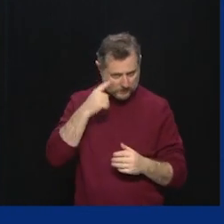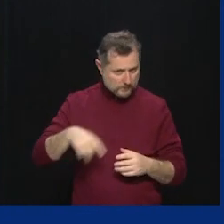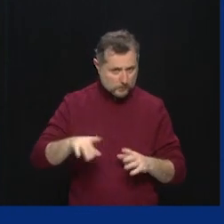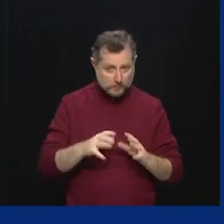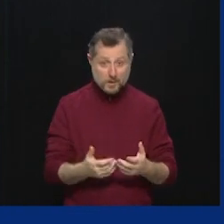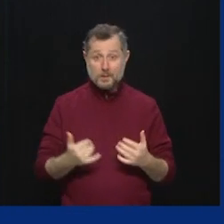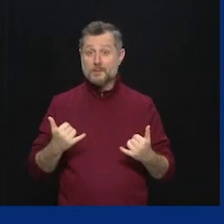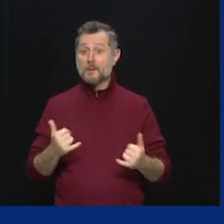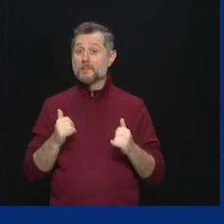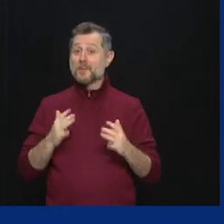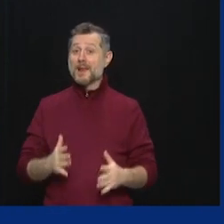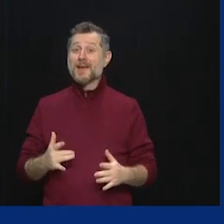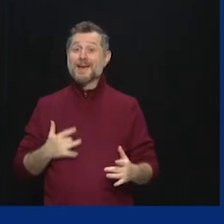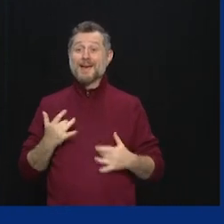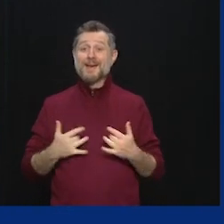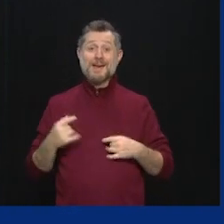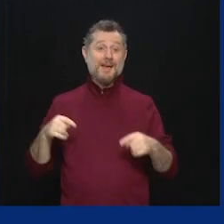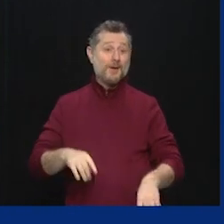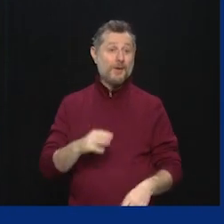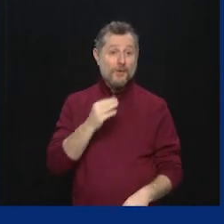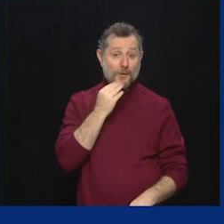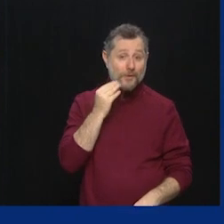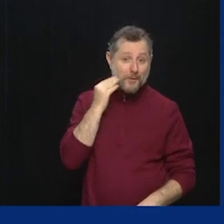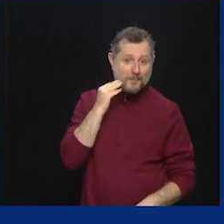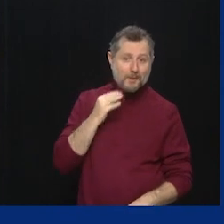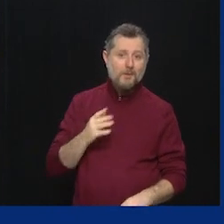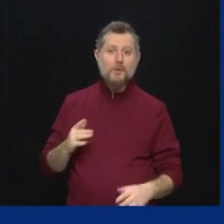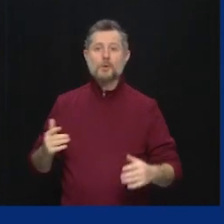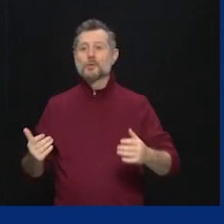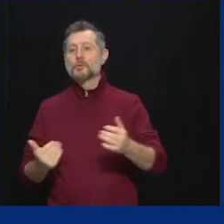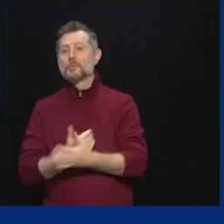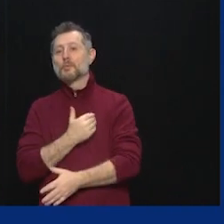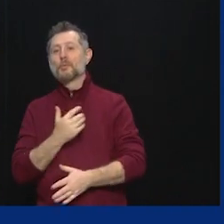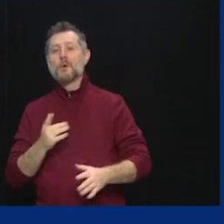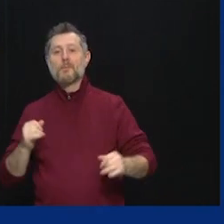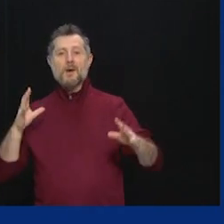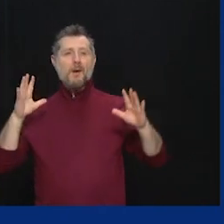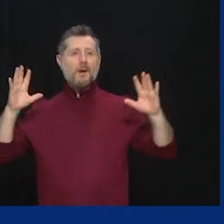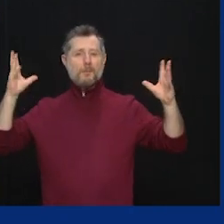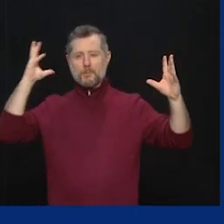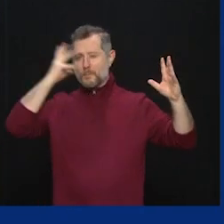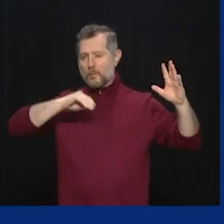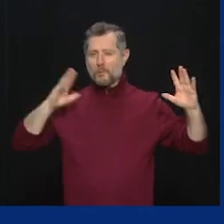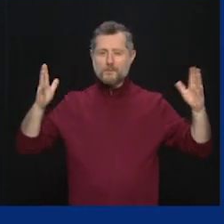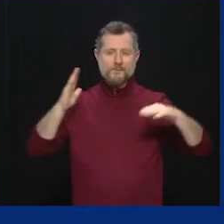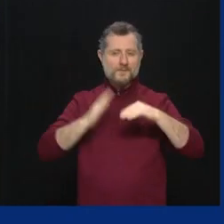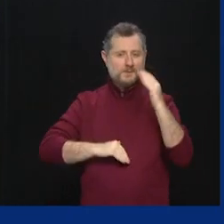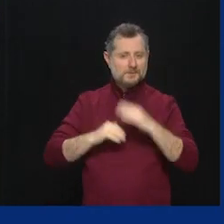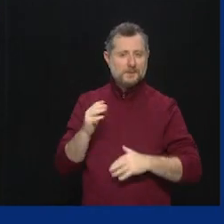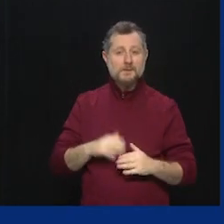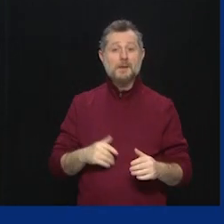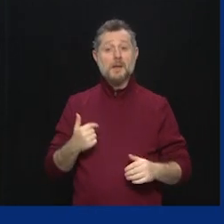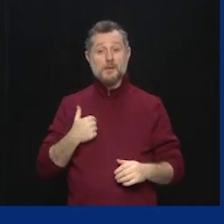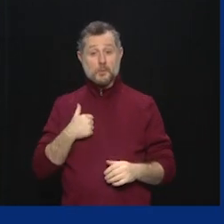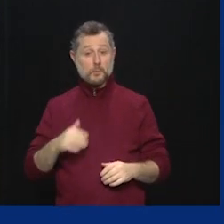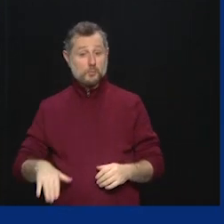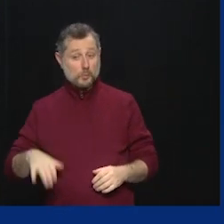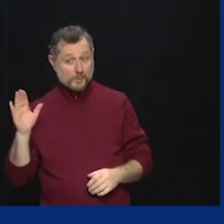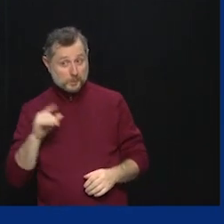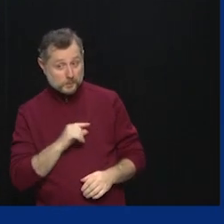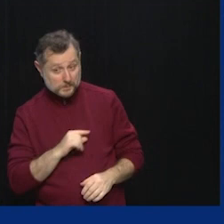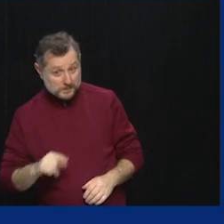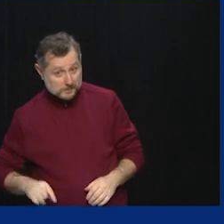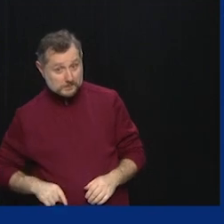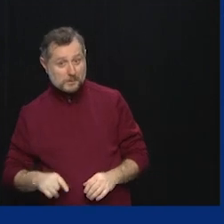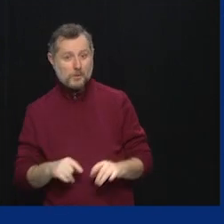home, but to be playing in this magnificent building. As somebody who grew up in Queens and on Long Island, I